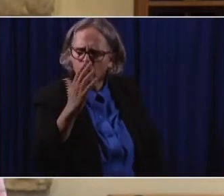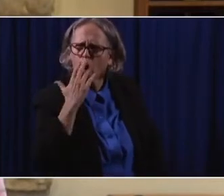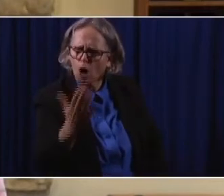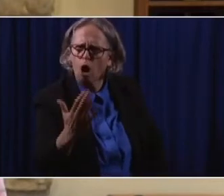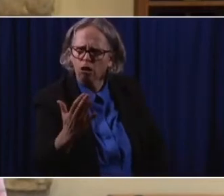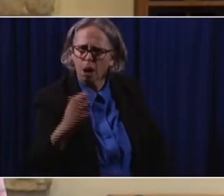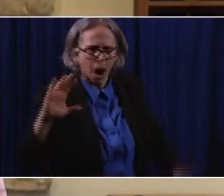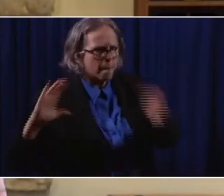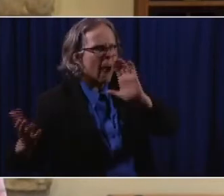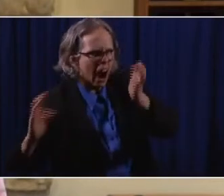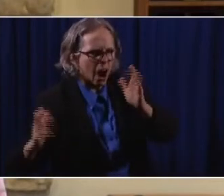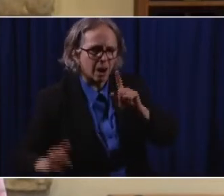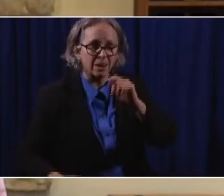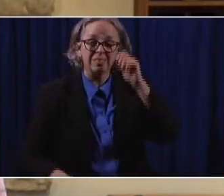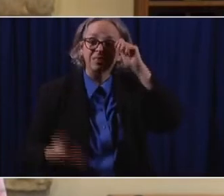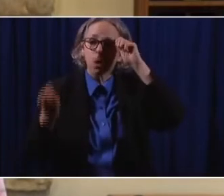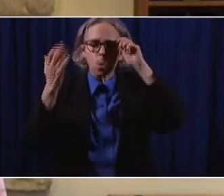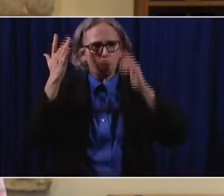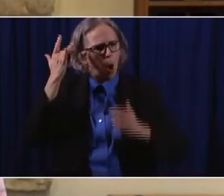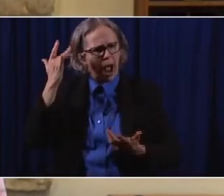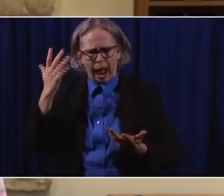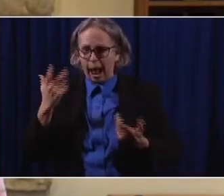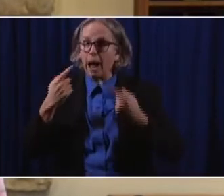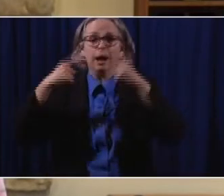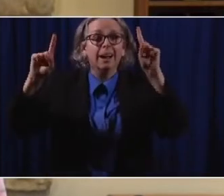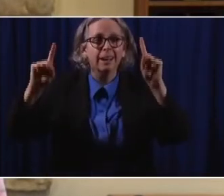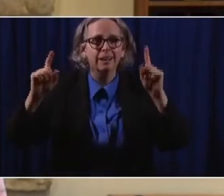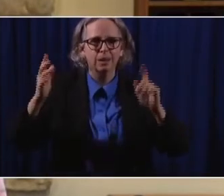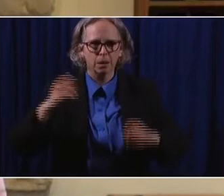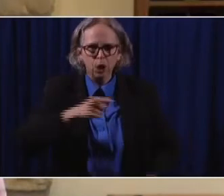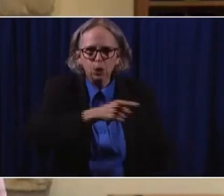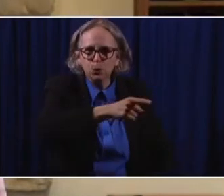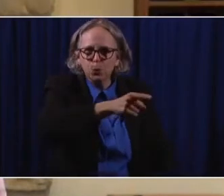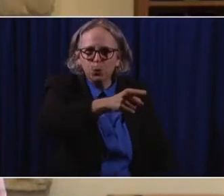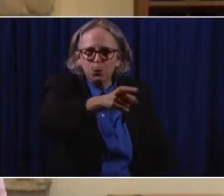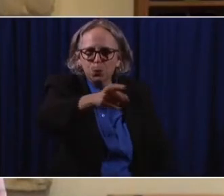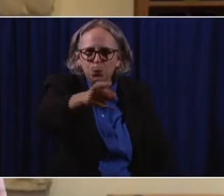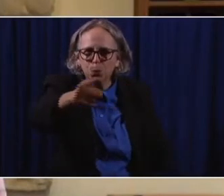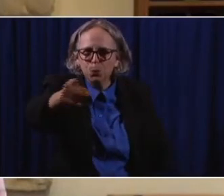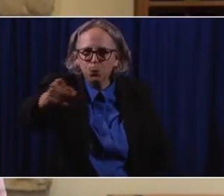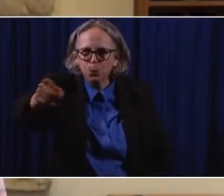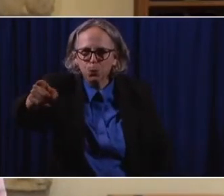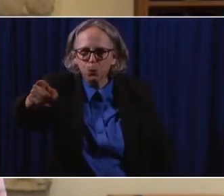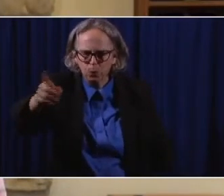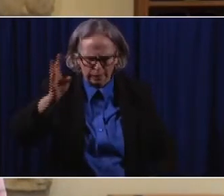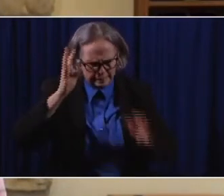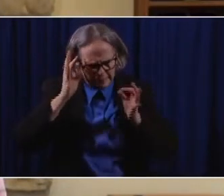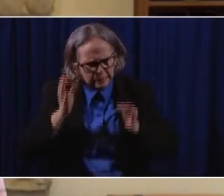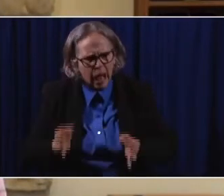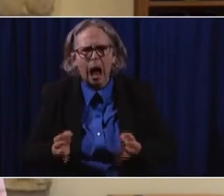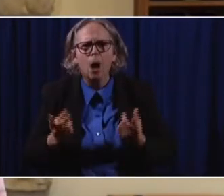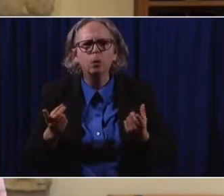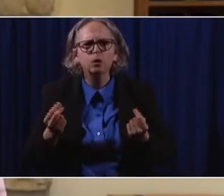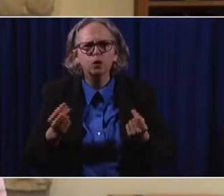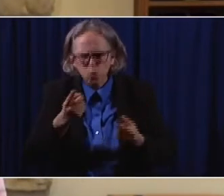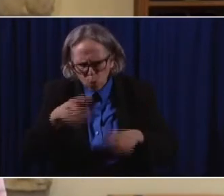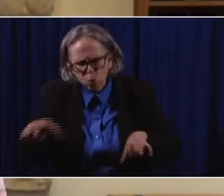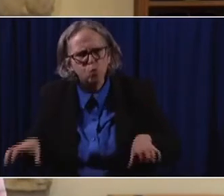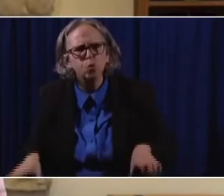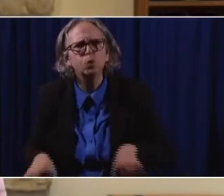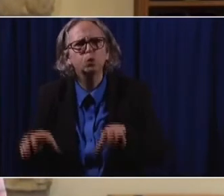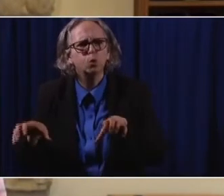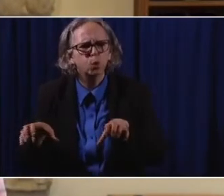because of what Ohioans have done and what they've not done, what we've really avoided is this huge